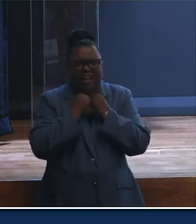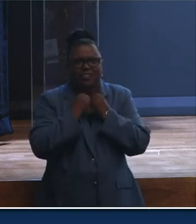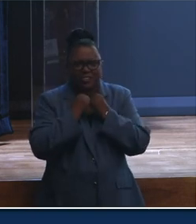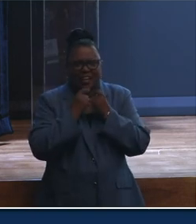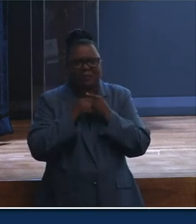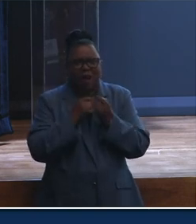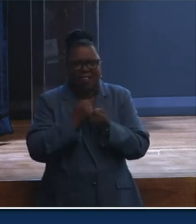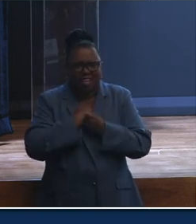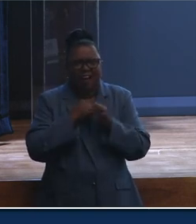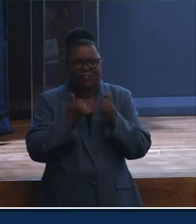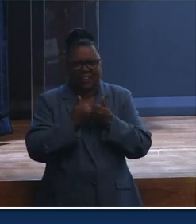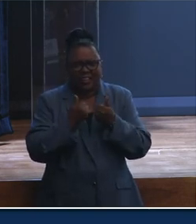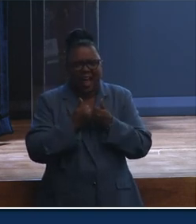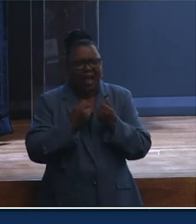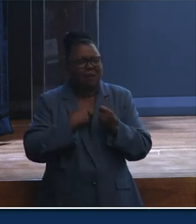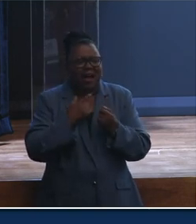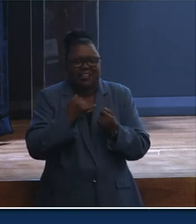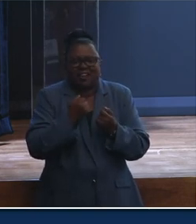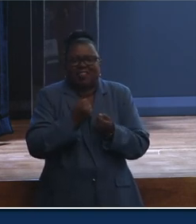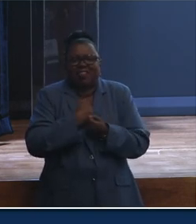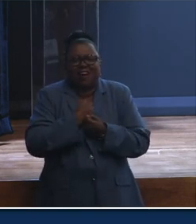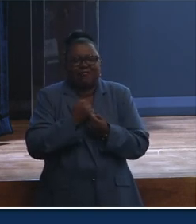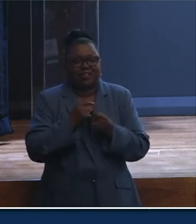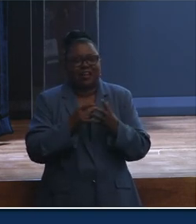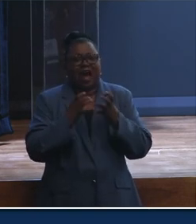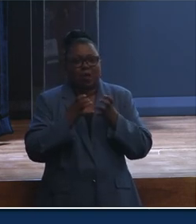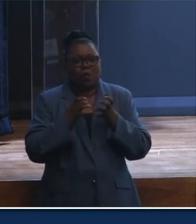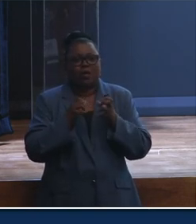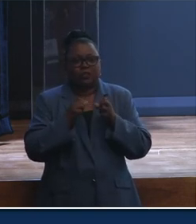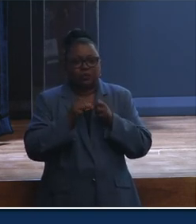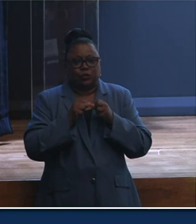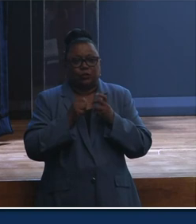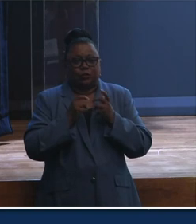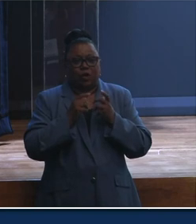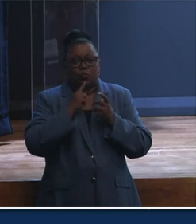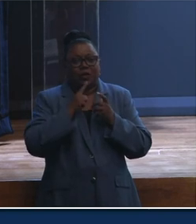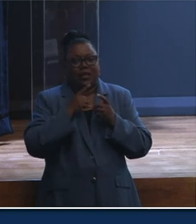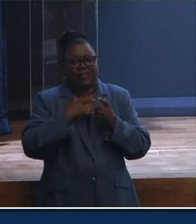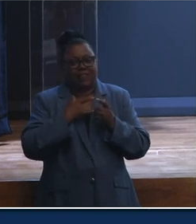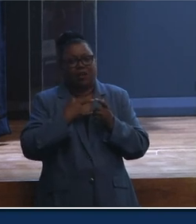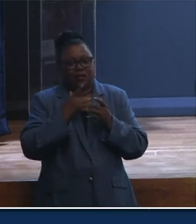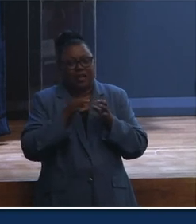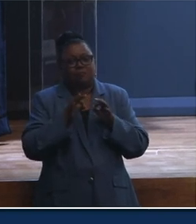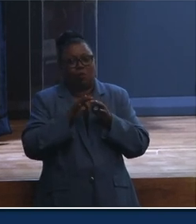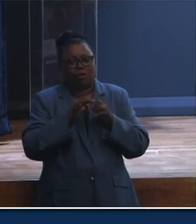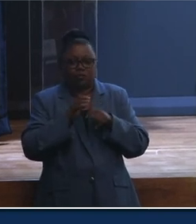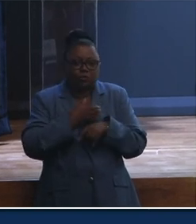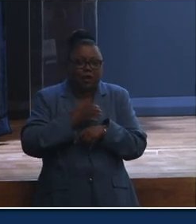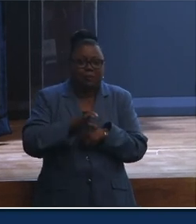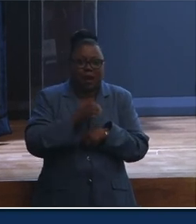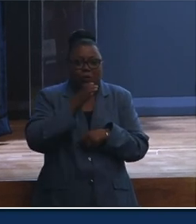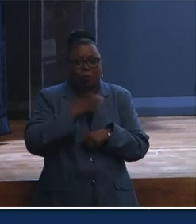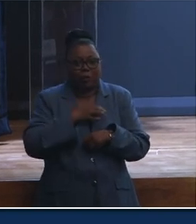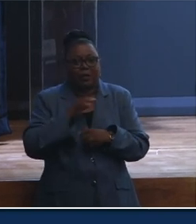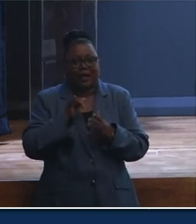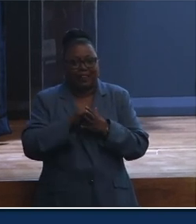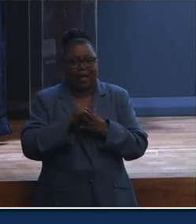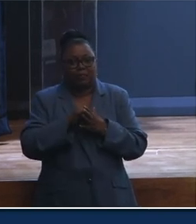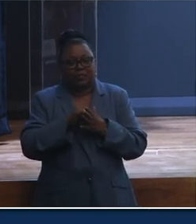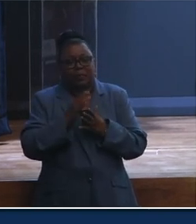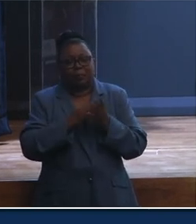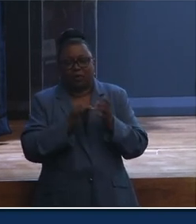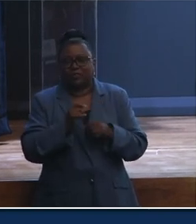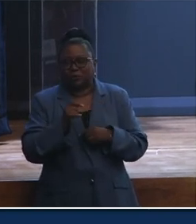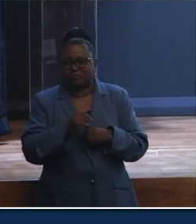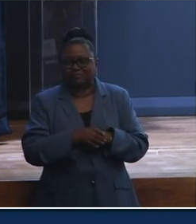and my love for the game, because I loved it, and I wanted to, really felt important to empower women. So that was part of it,